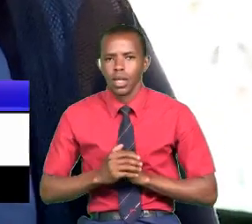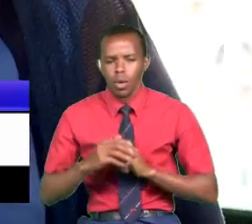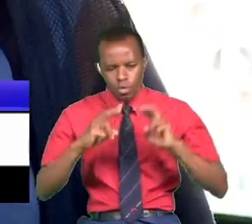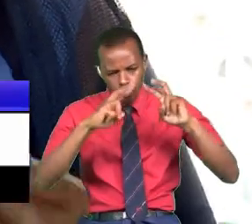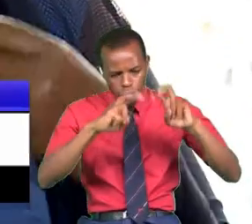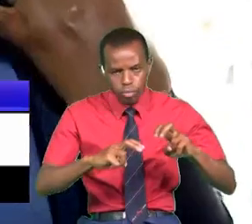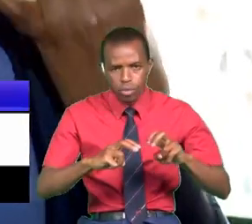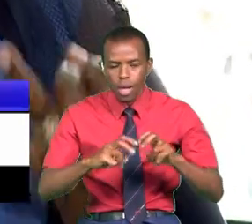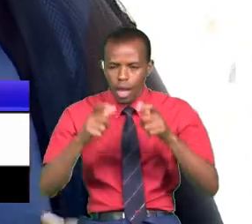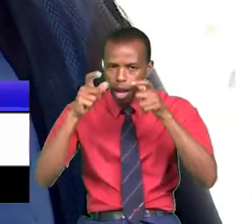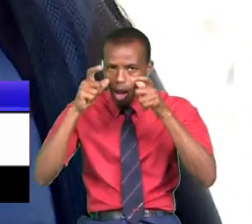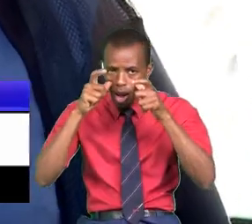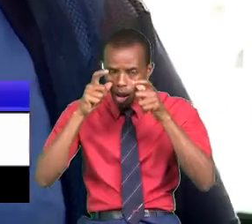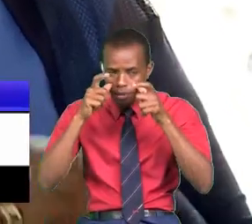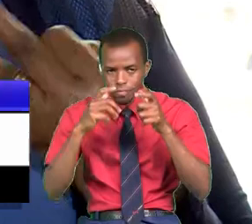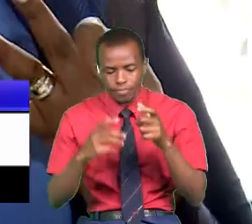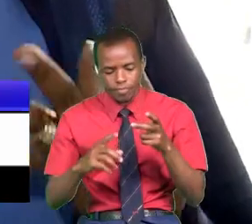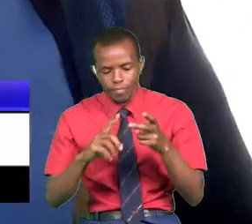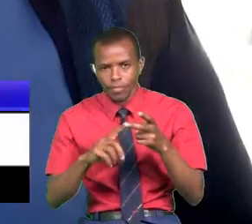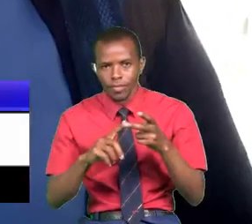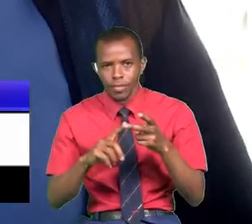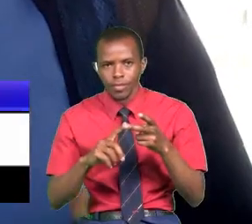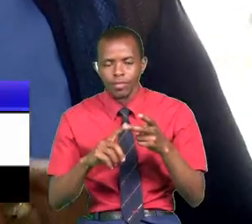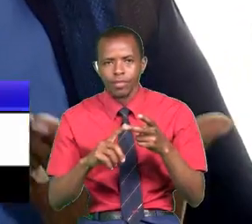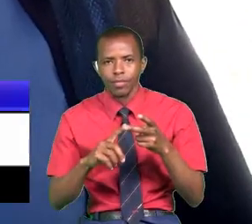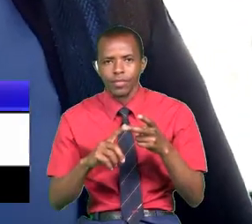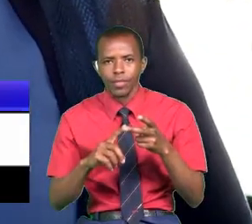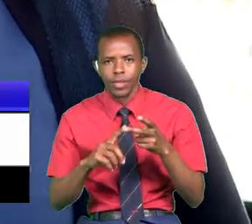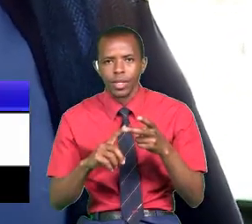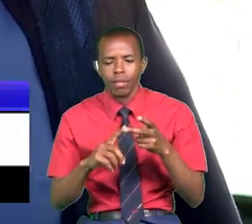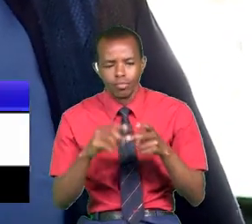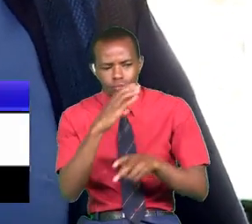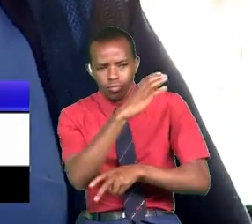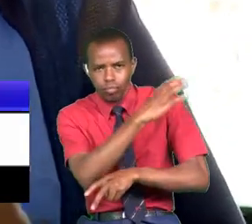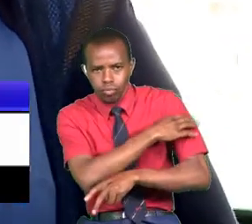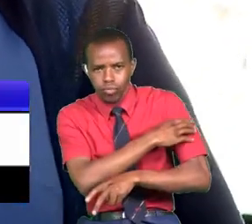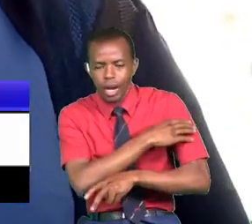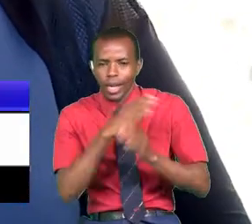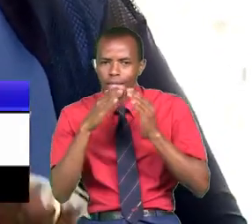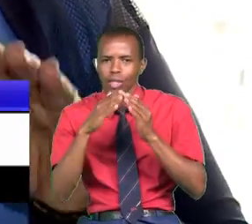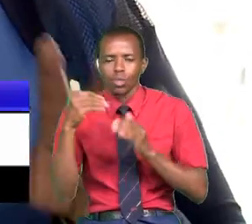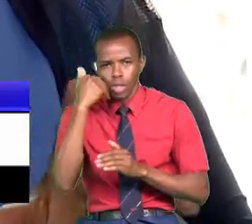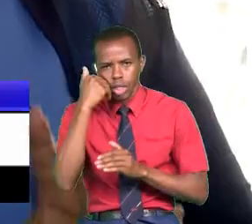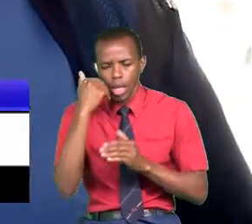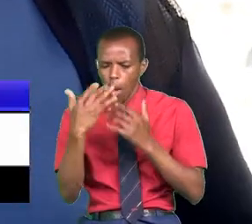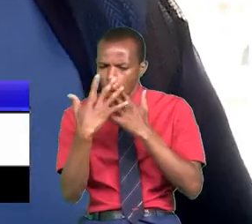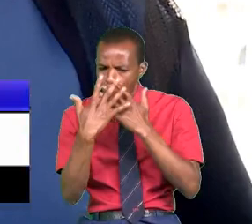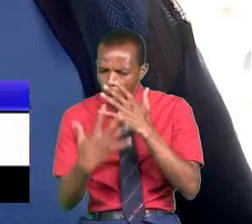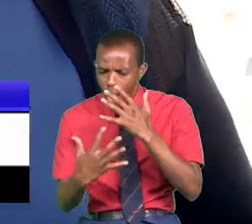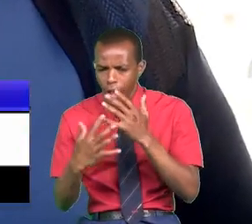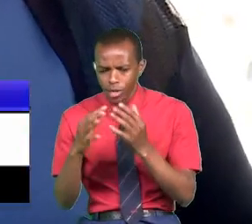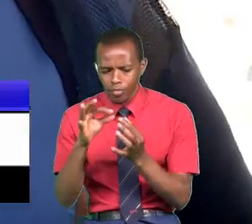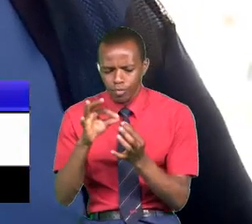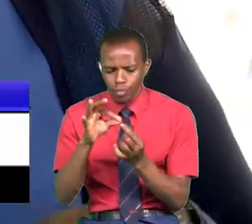for HIV, for hepatitis B, and for hepatitis C, and syphilis. So if we take your blood and you have any of those